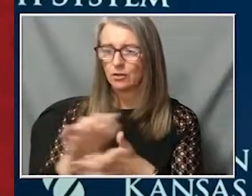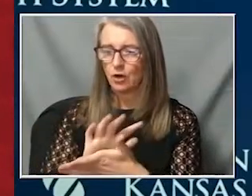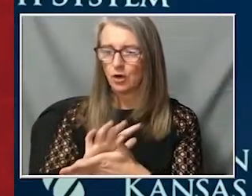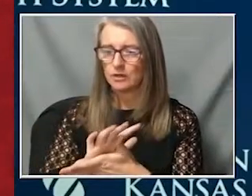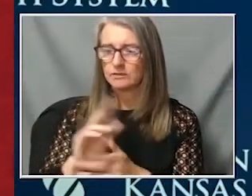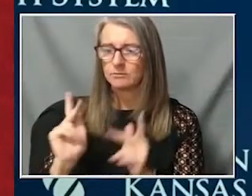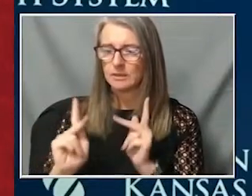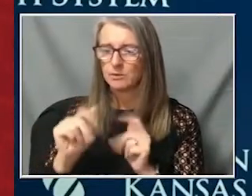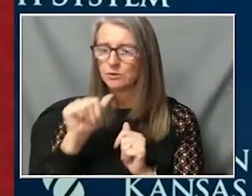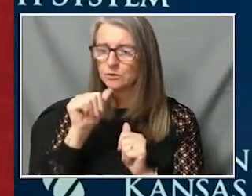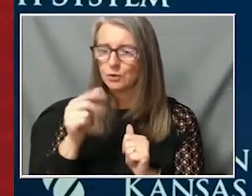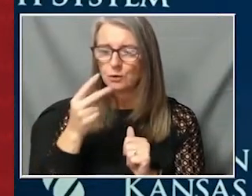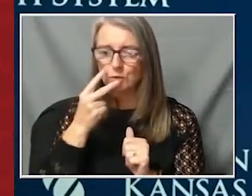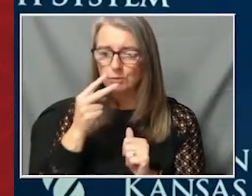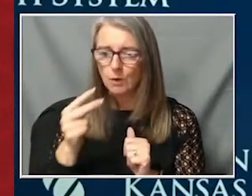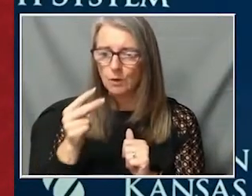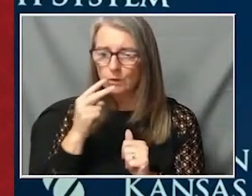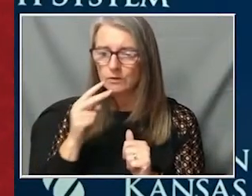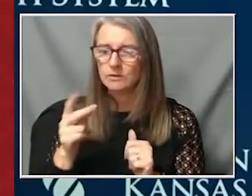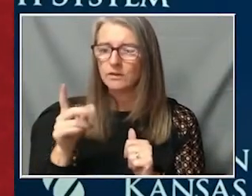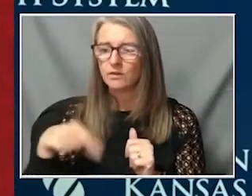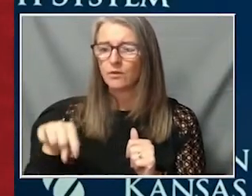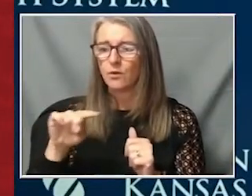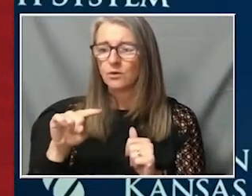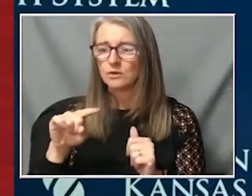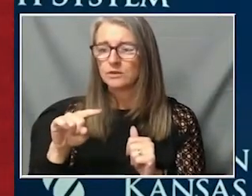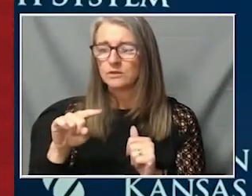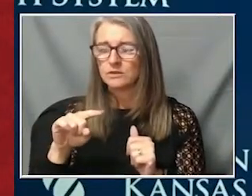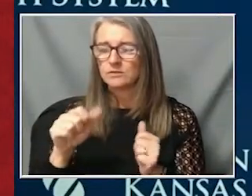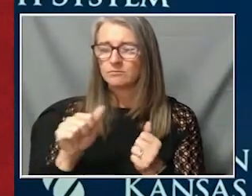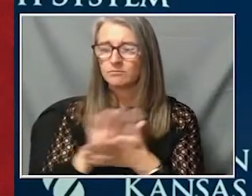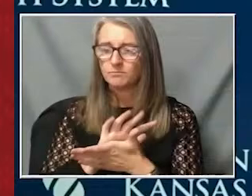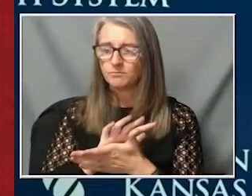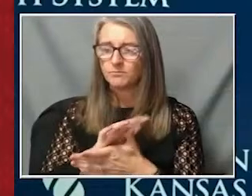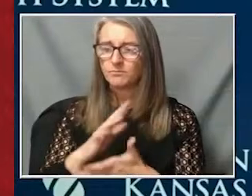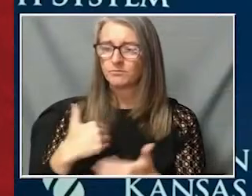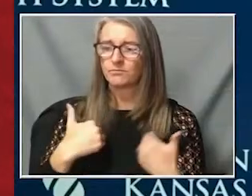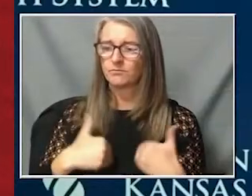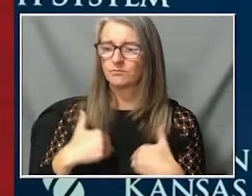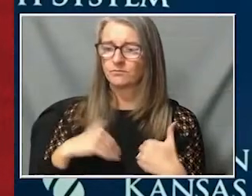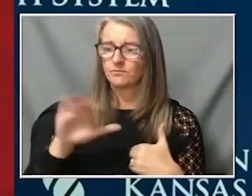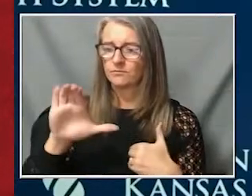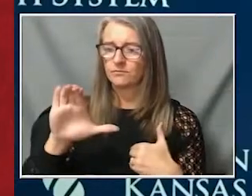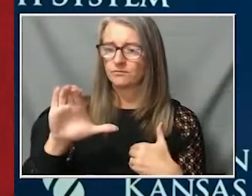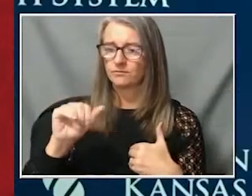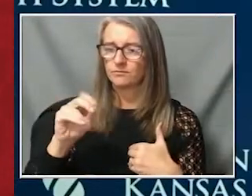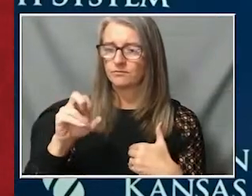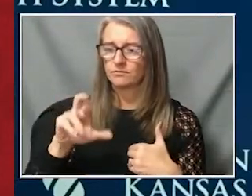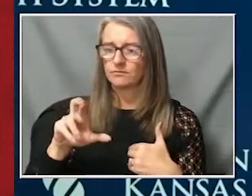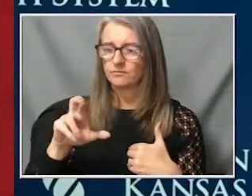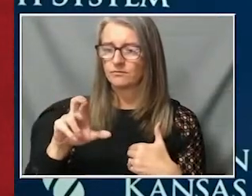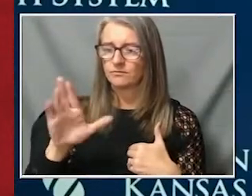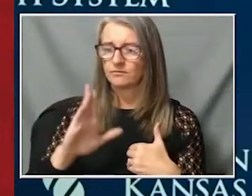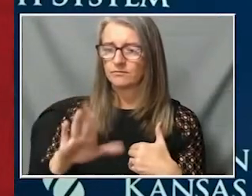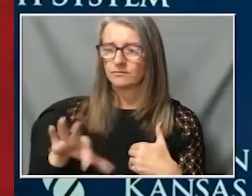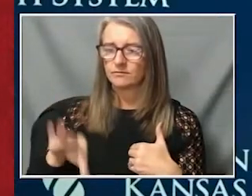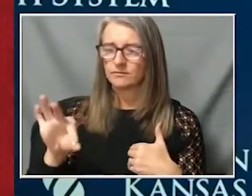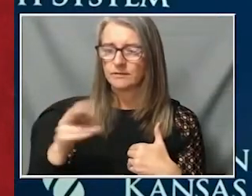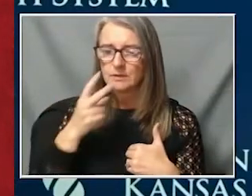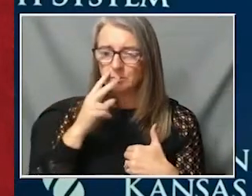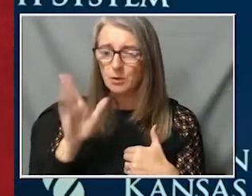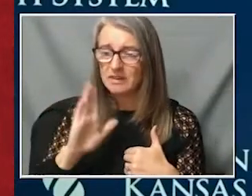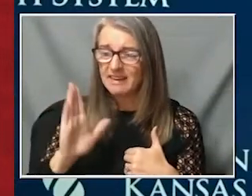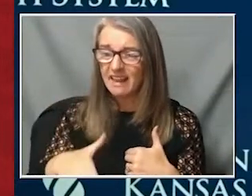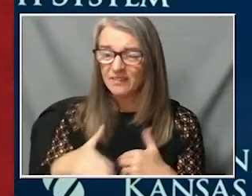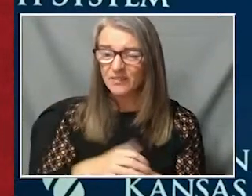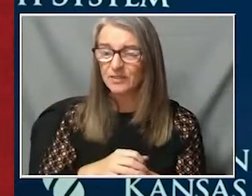don't smoke. Those causes of lung cancer in patients that have never picked up a cigarette. And